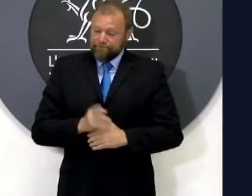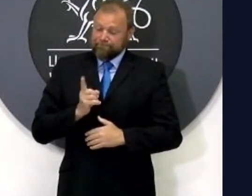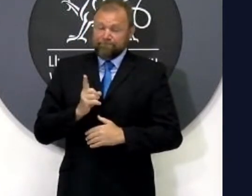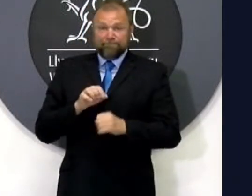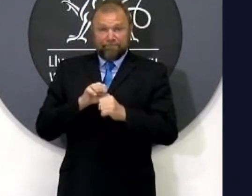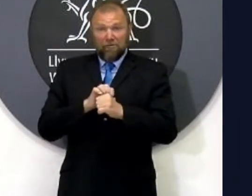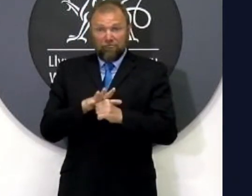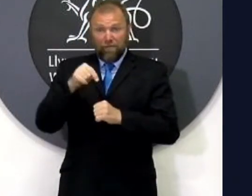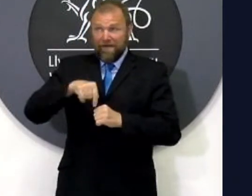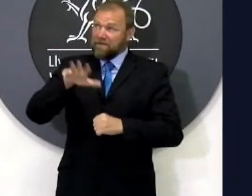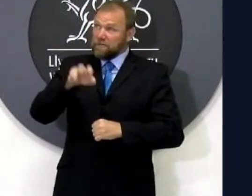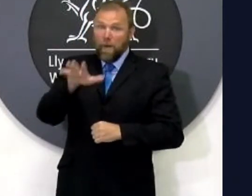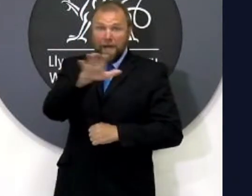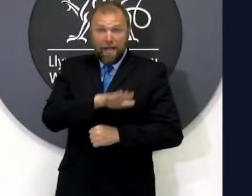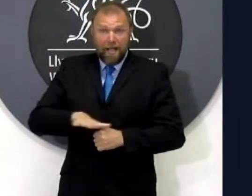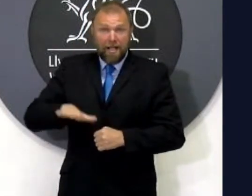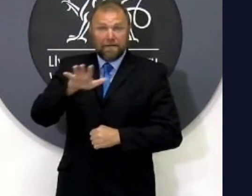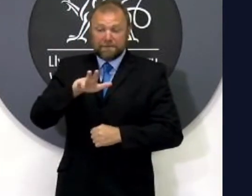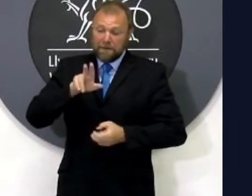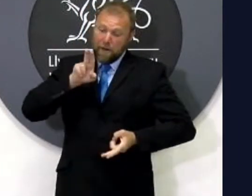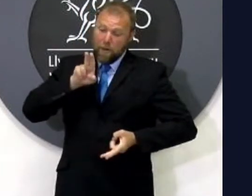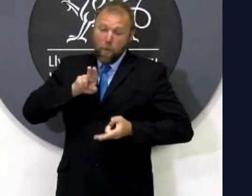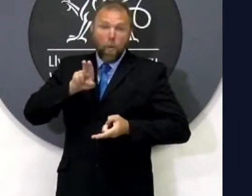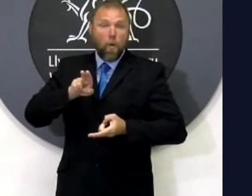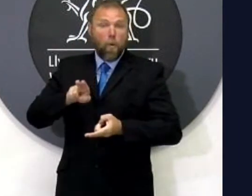do remain very low, about